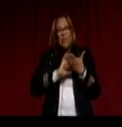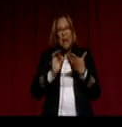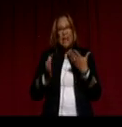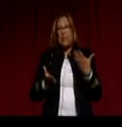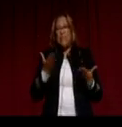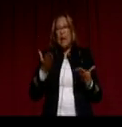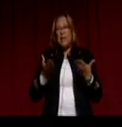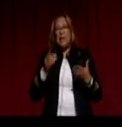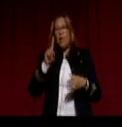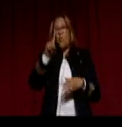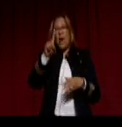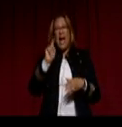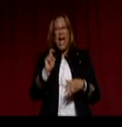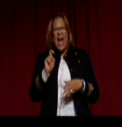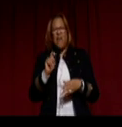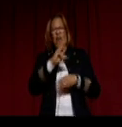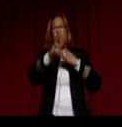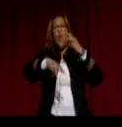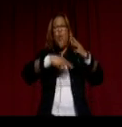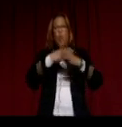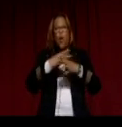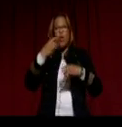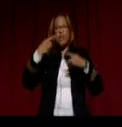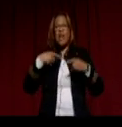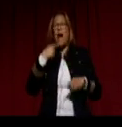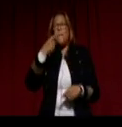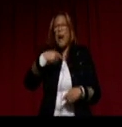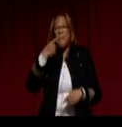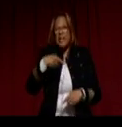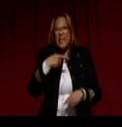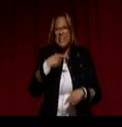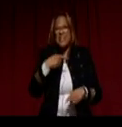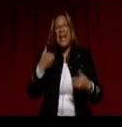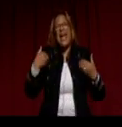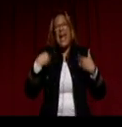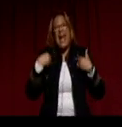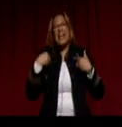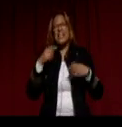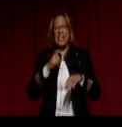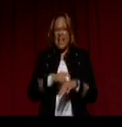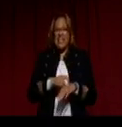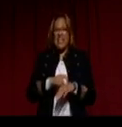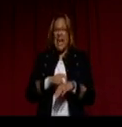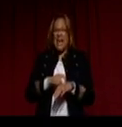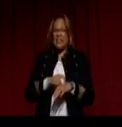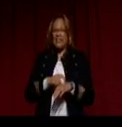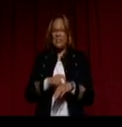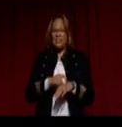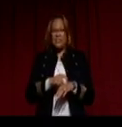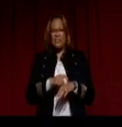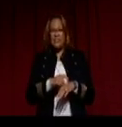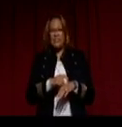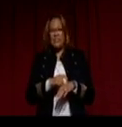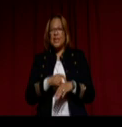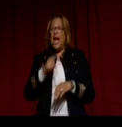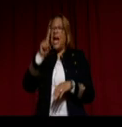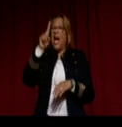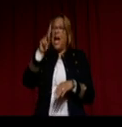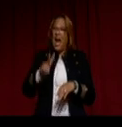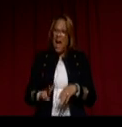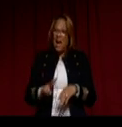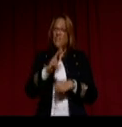a half of the world's population got the flu at that time. They didn't all die, but just think of that. Half of the